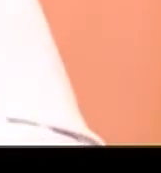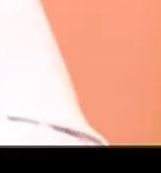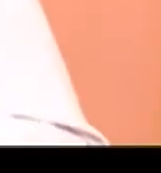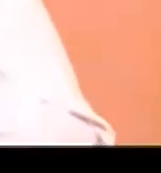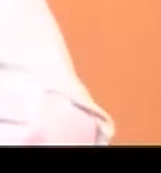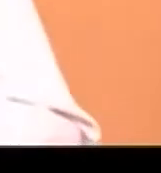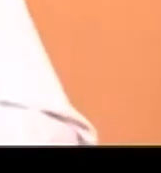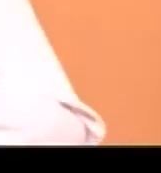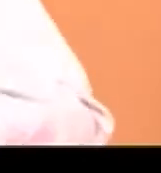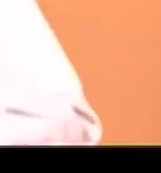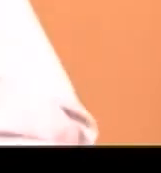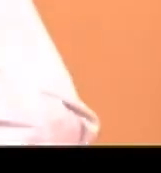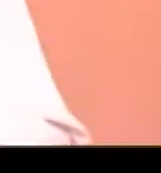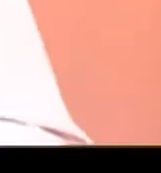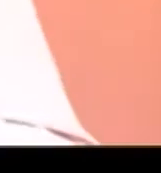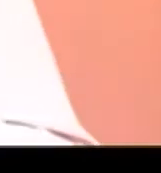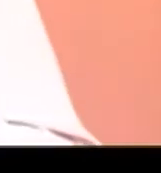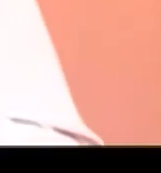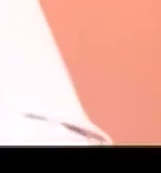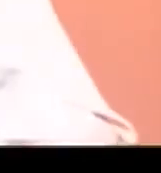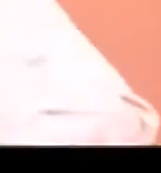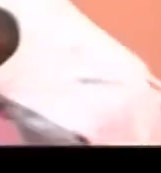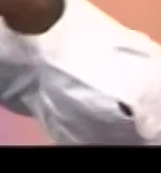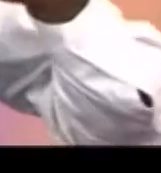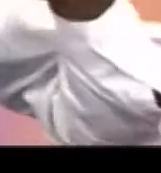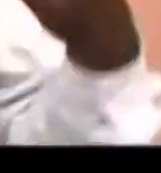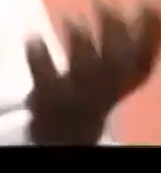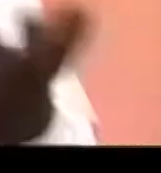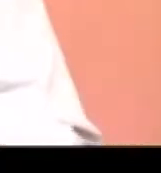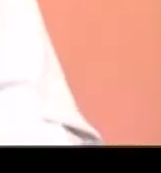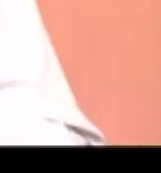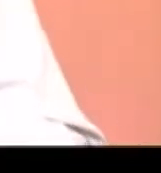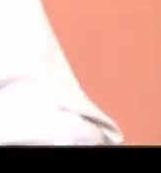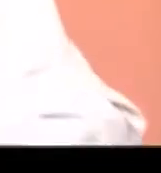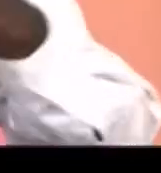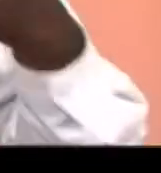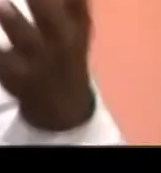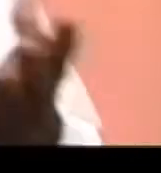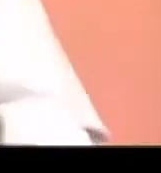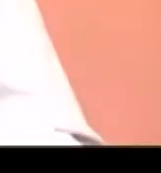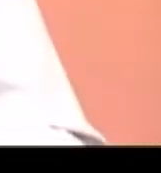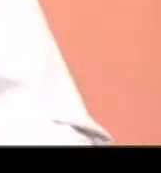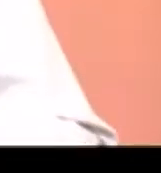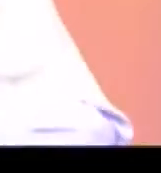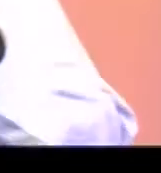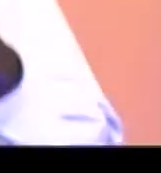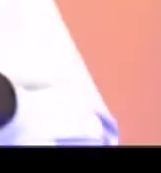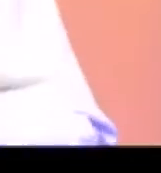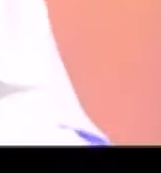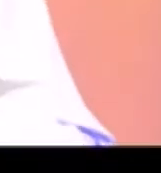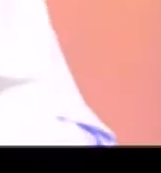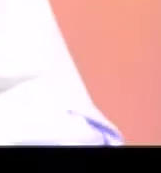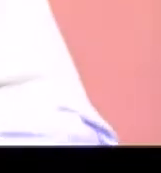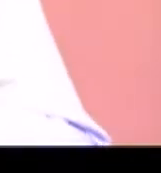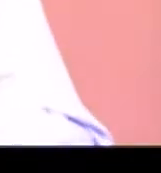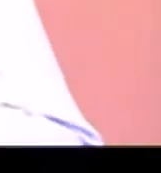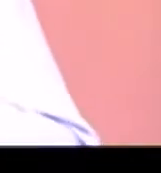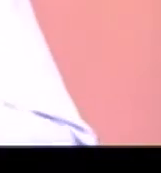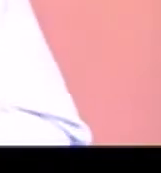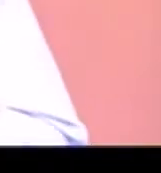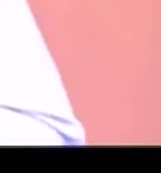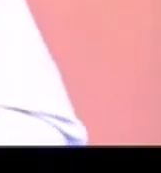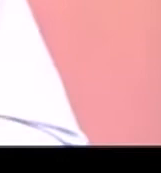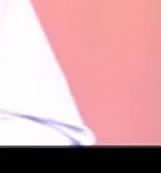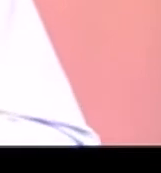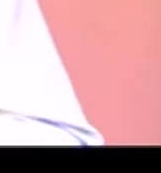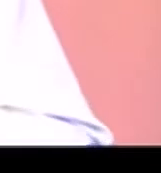diseases. Our food stores are wasted. Our situations are wasted, our businesses. But God says, I will